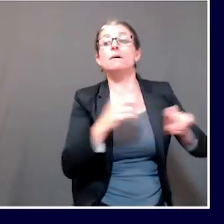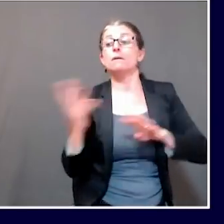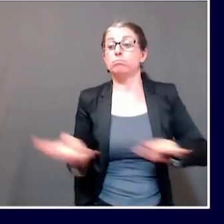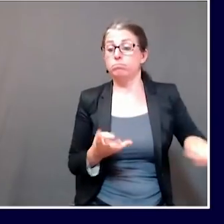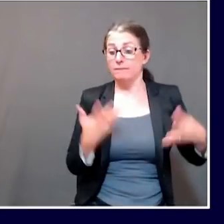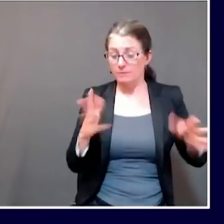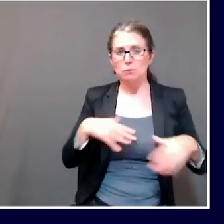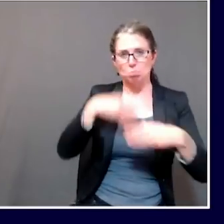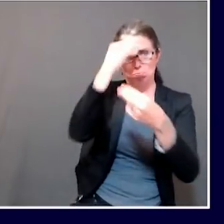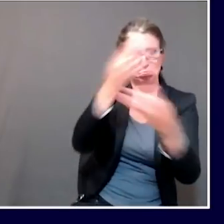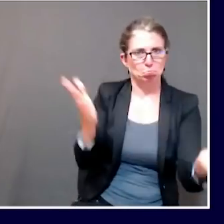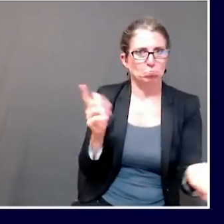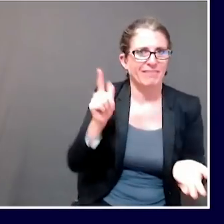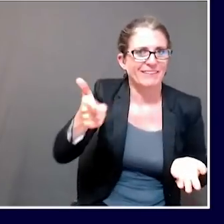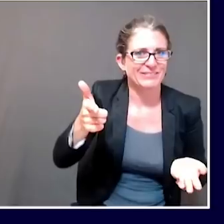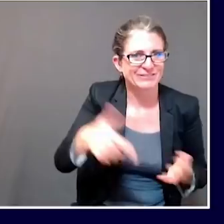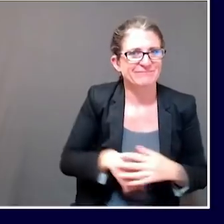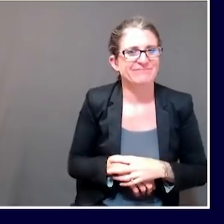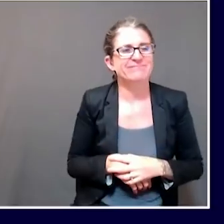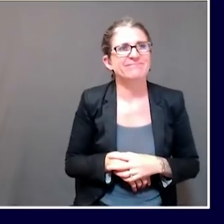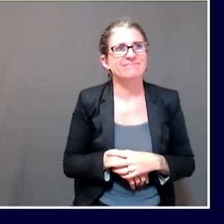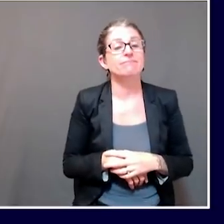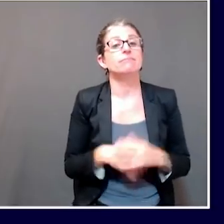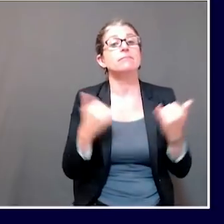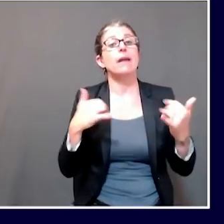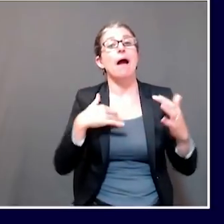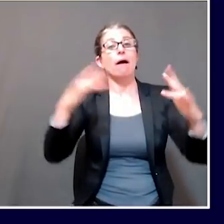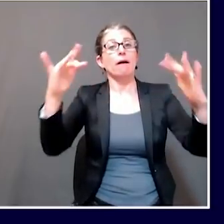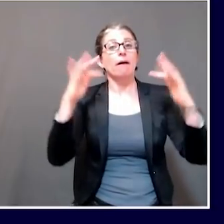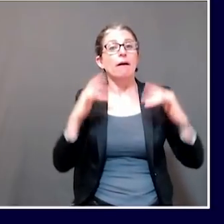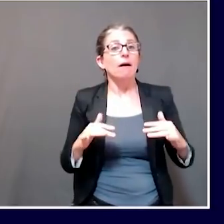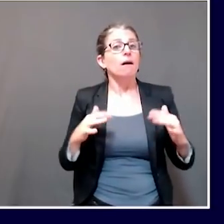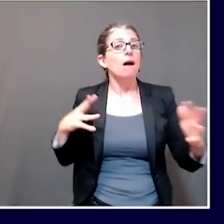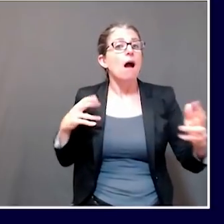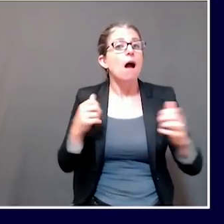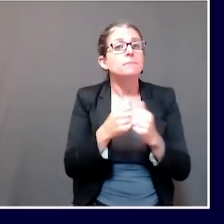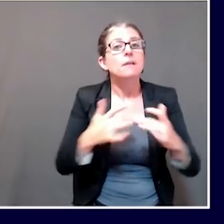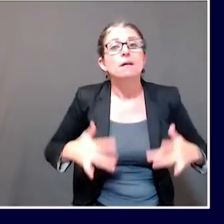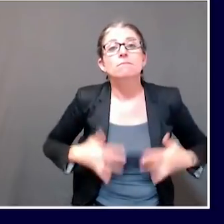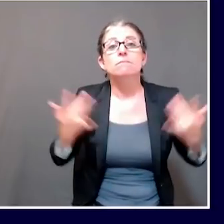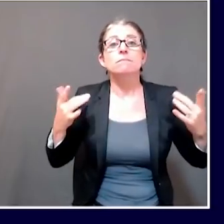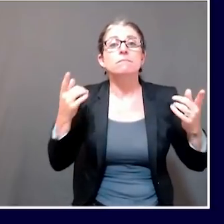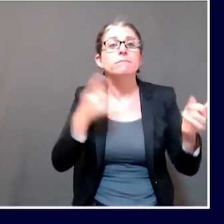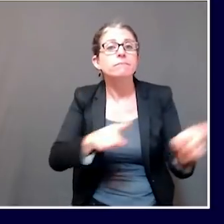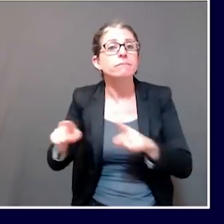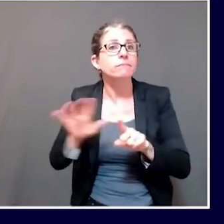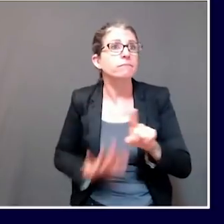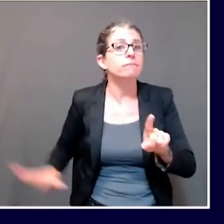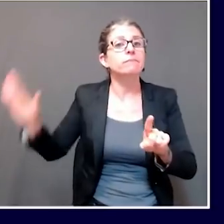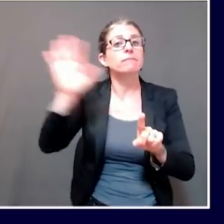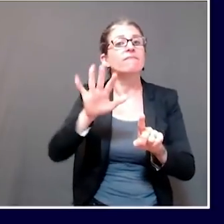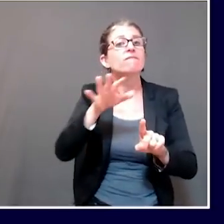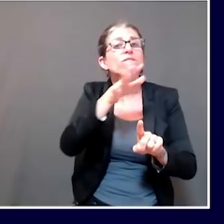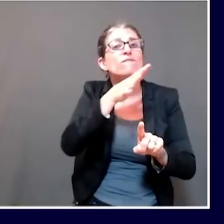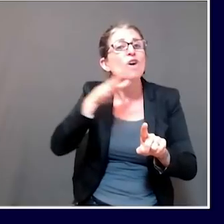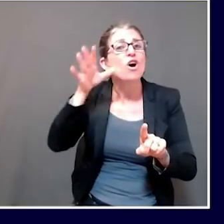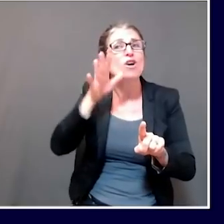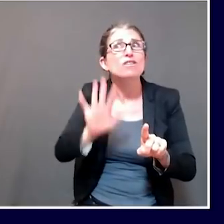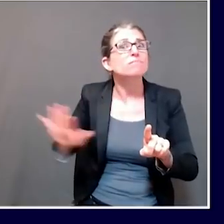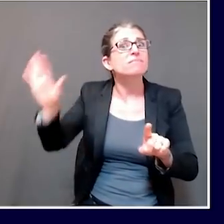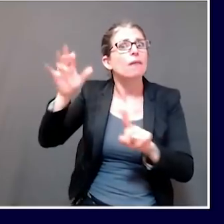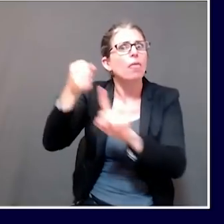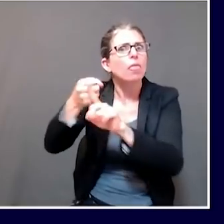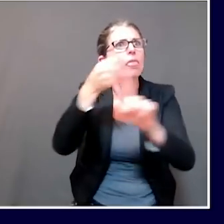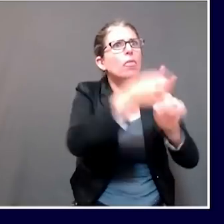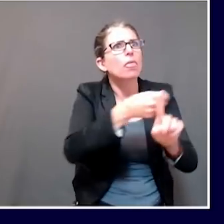I'd like to next provide an update of some of the outbreaks at farms across Maine. At Hancock